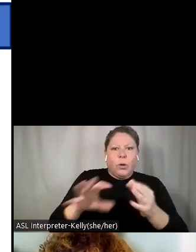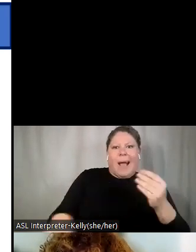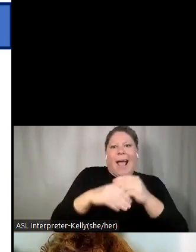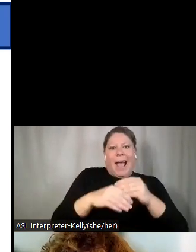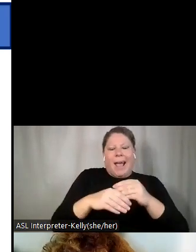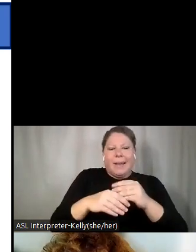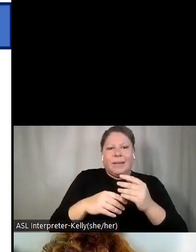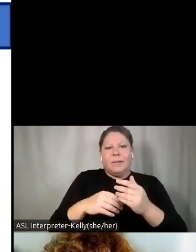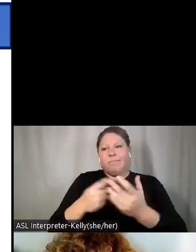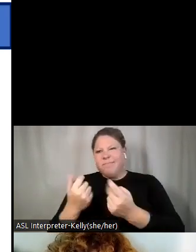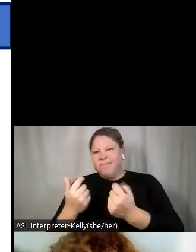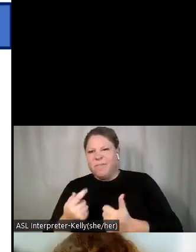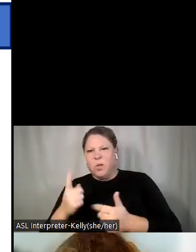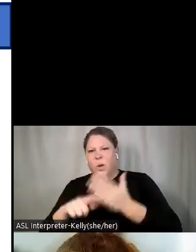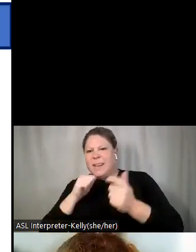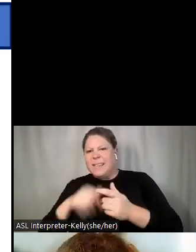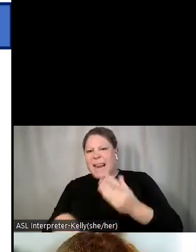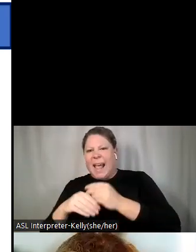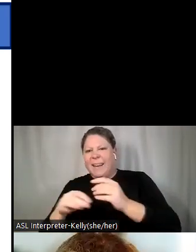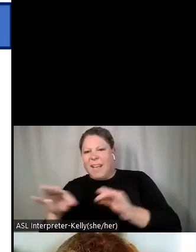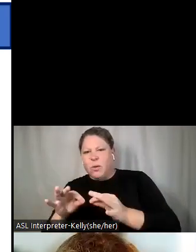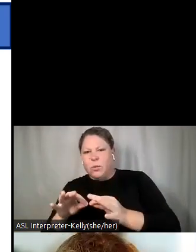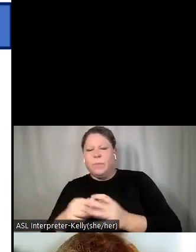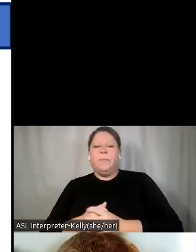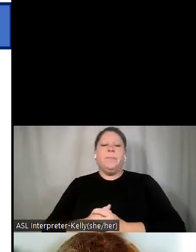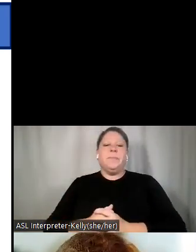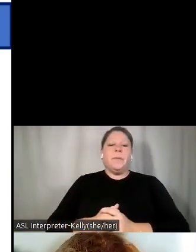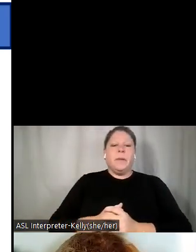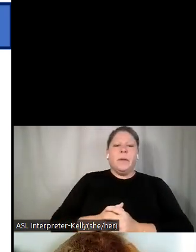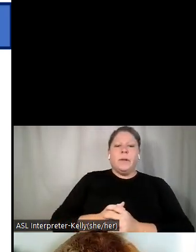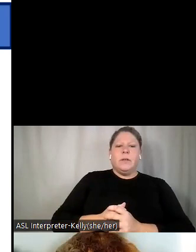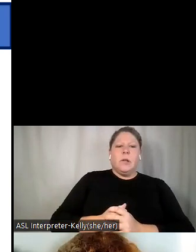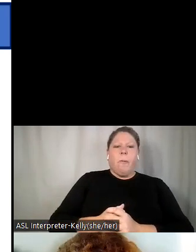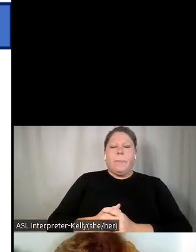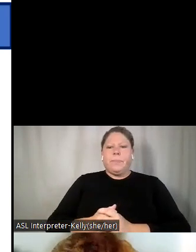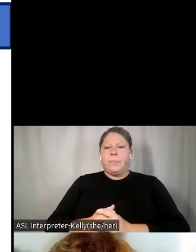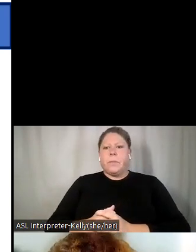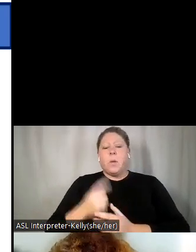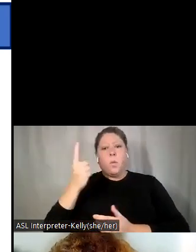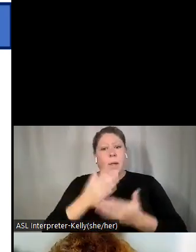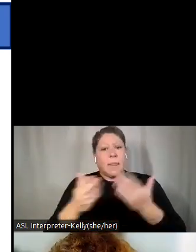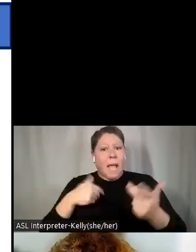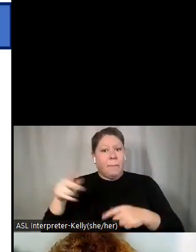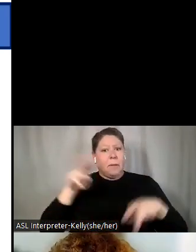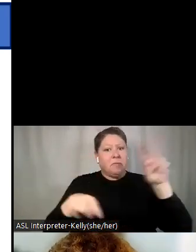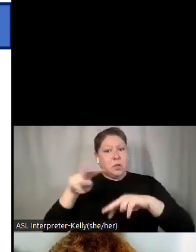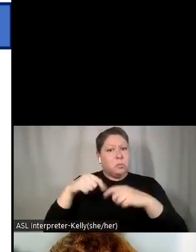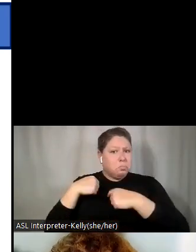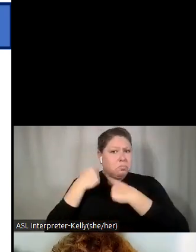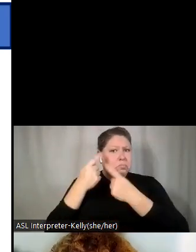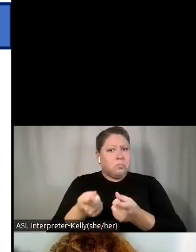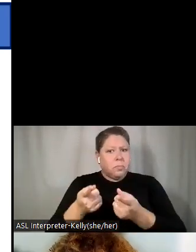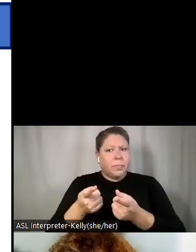value stream mapping perspective. One thing that I've observed in using this tool is that not